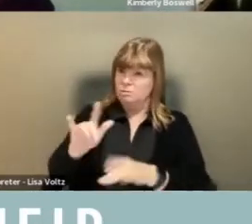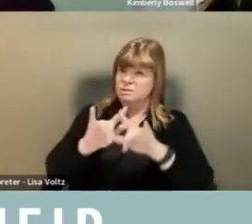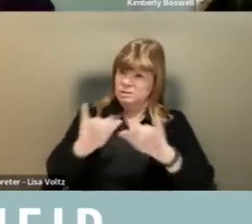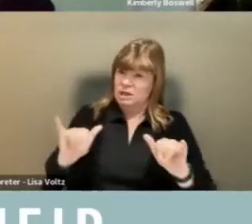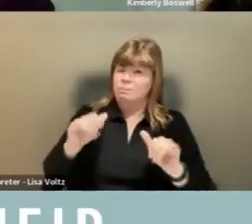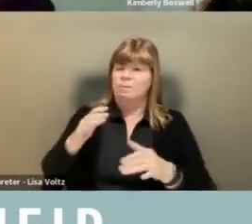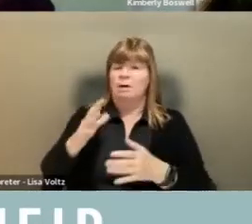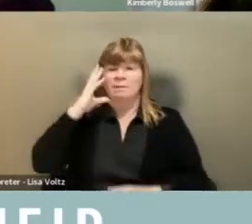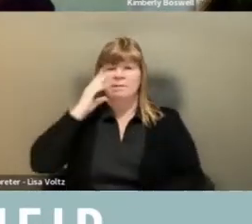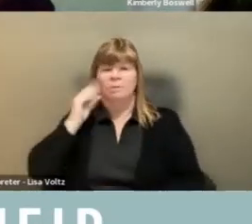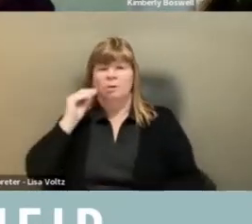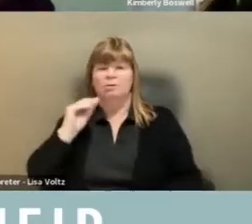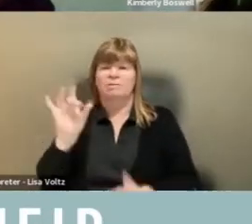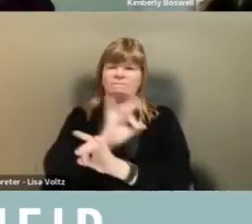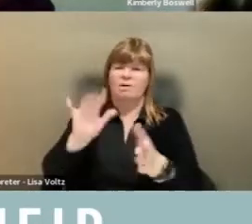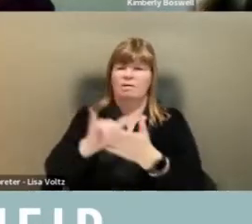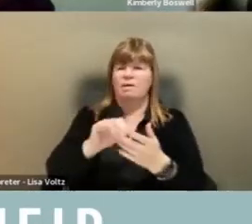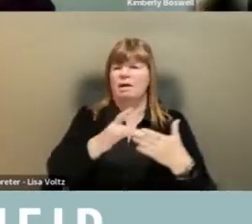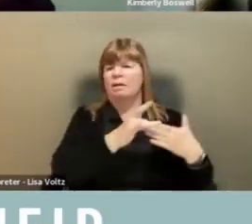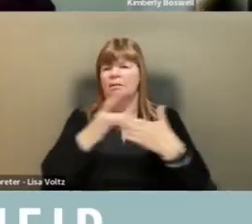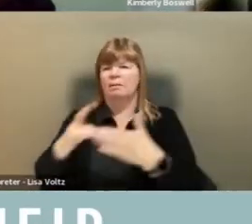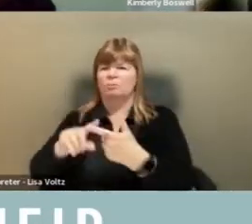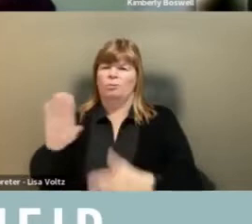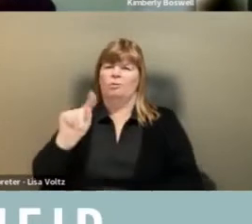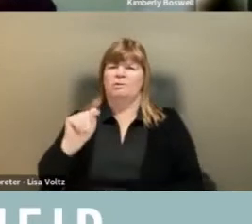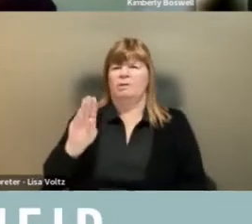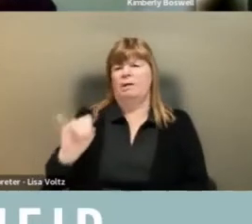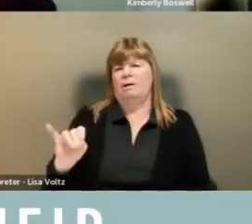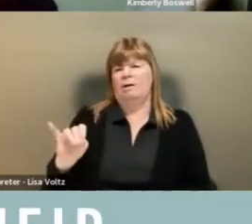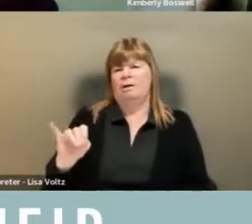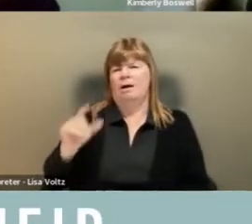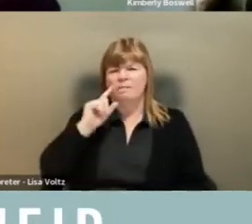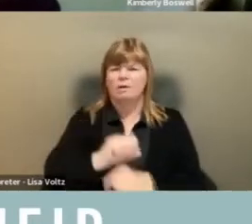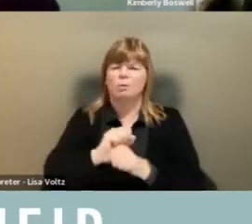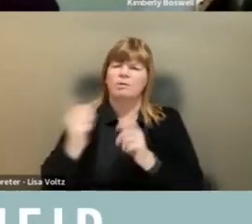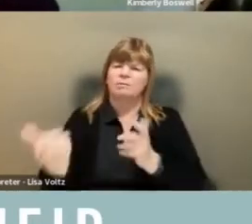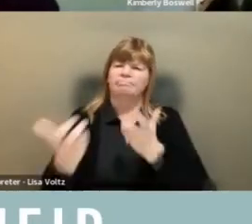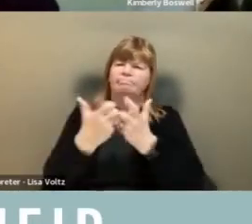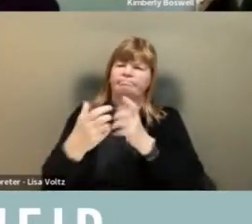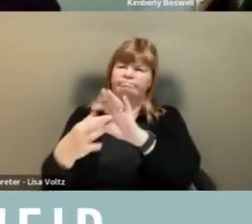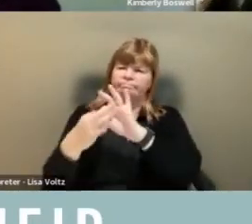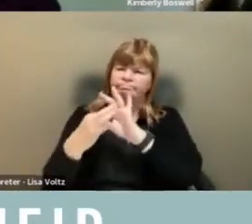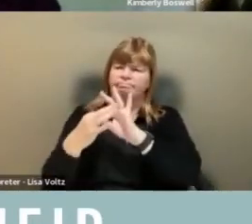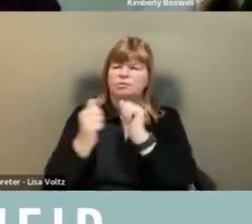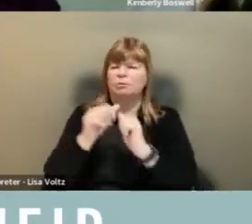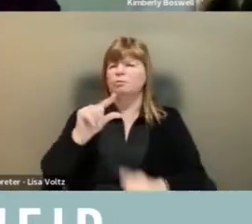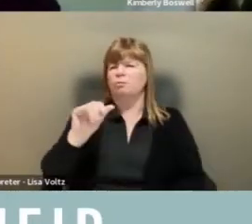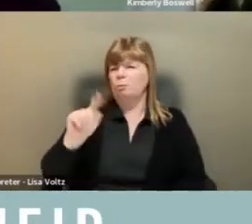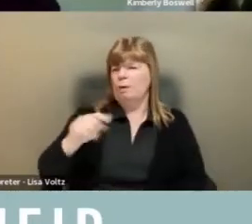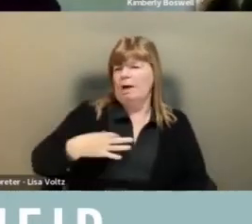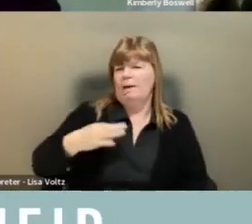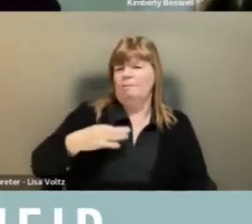violence that resulted in a traumatic brain injury? I think collaborating and cooperating on grant applications is a